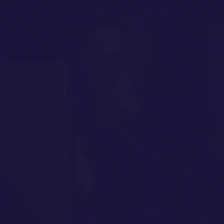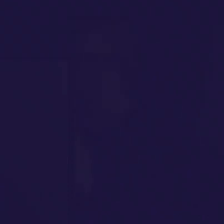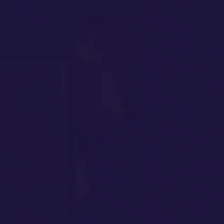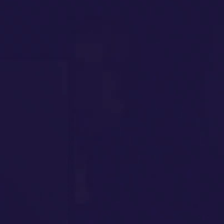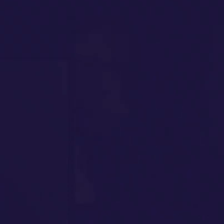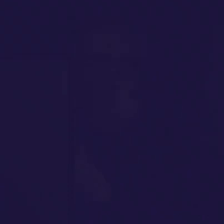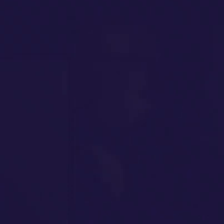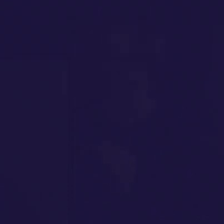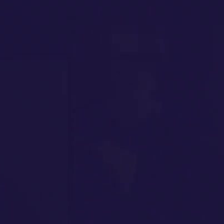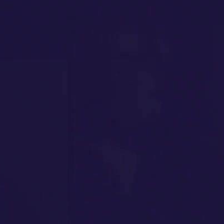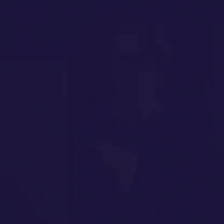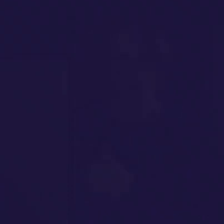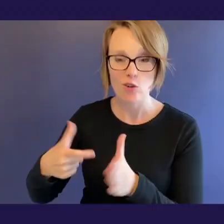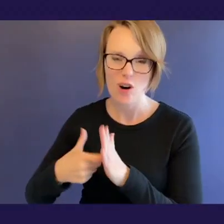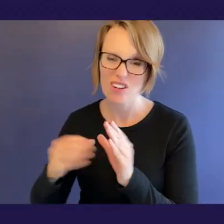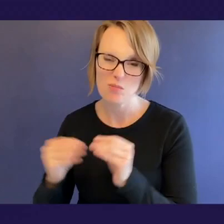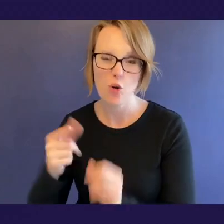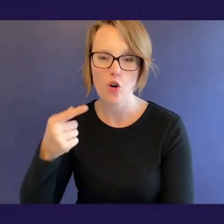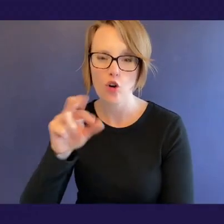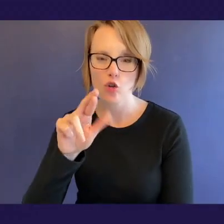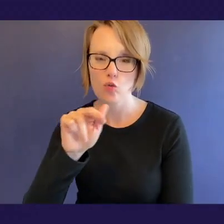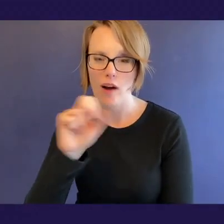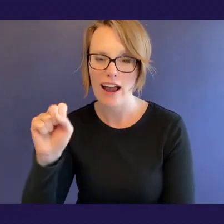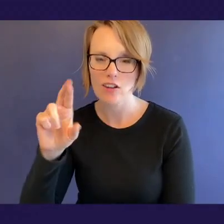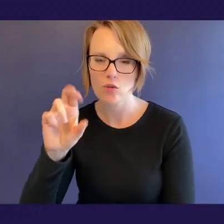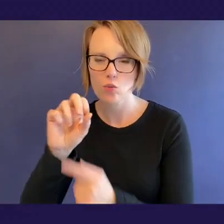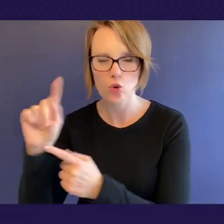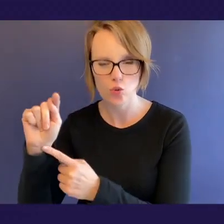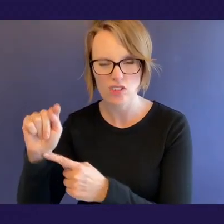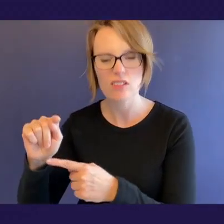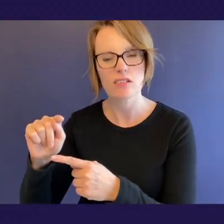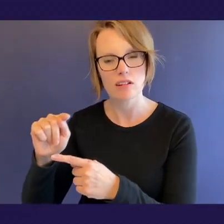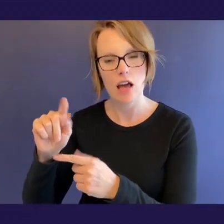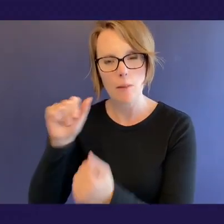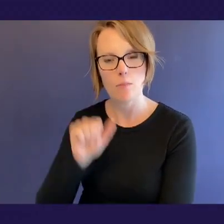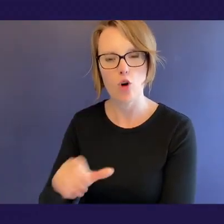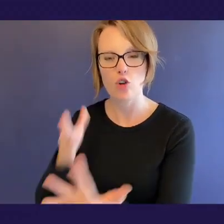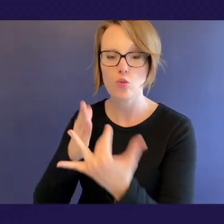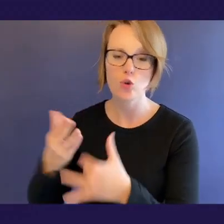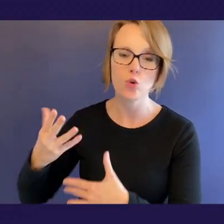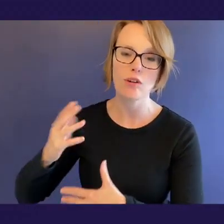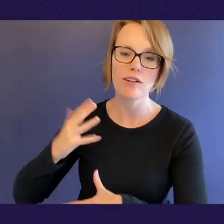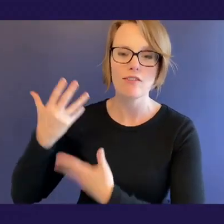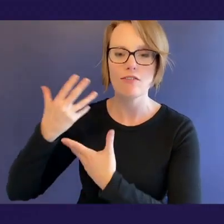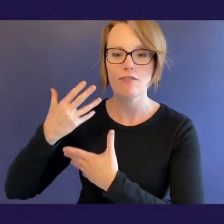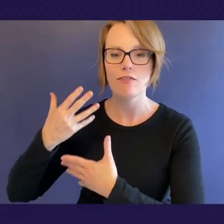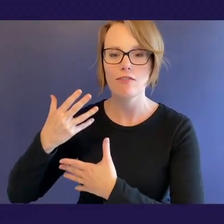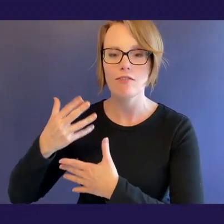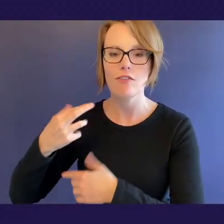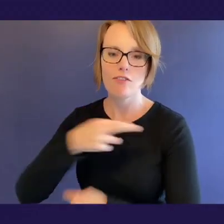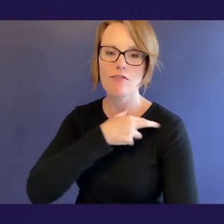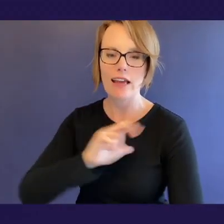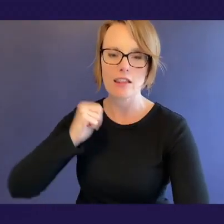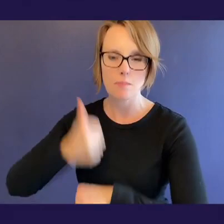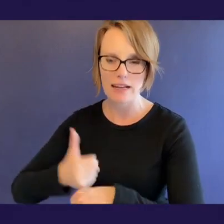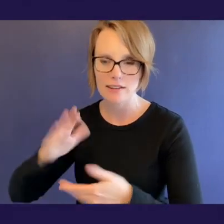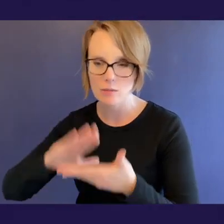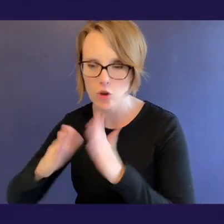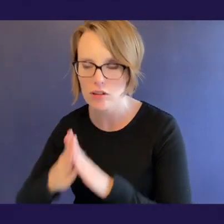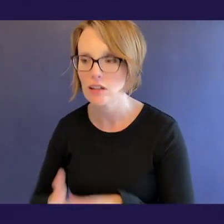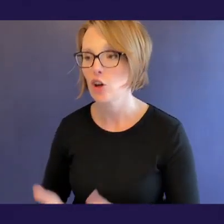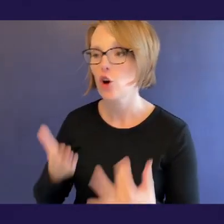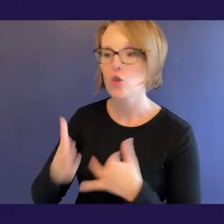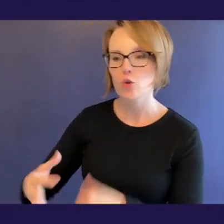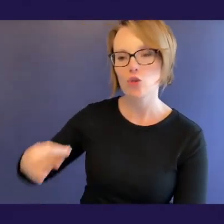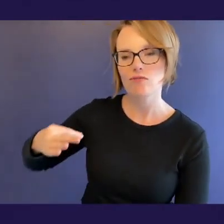approach, grassroots up through those faith communities, through those volunteer organizations or where